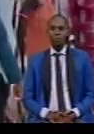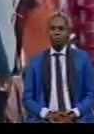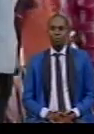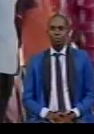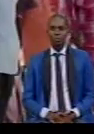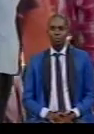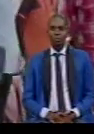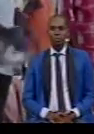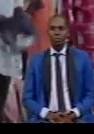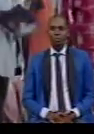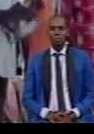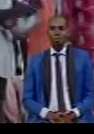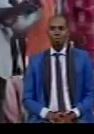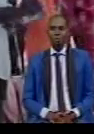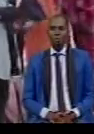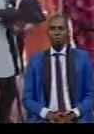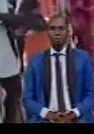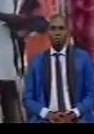Know him